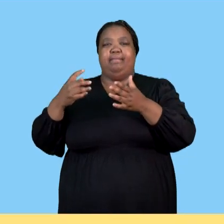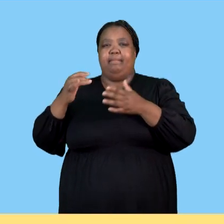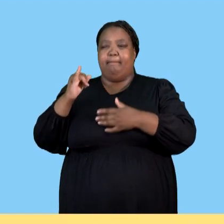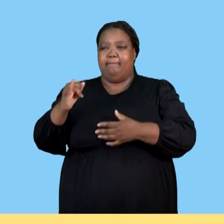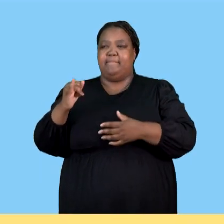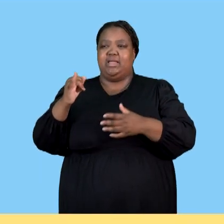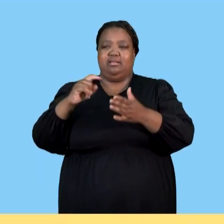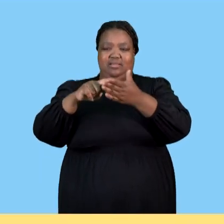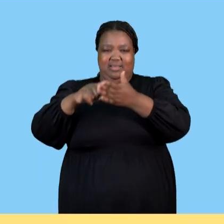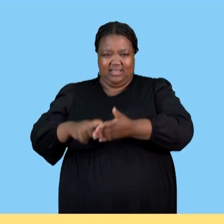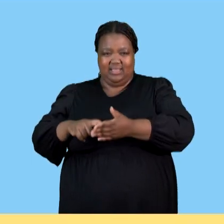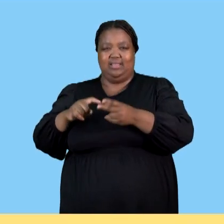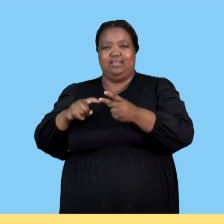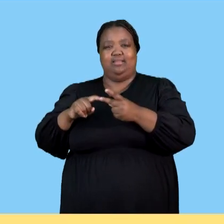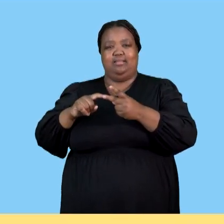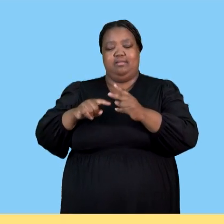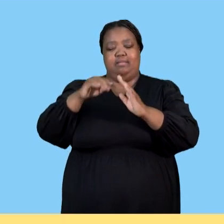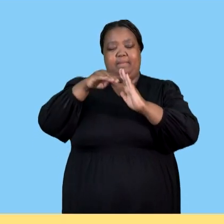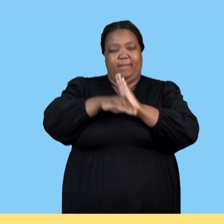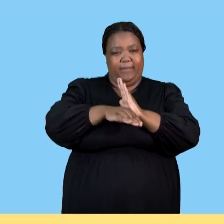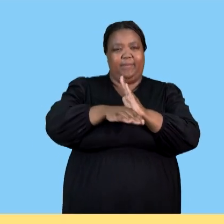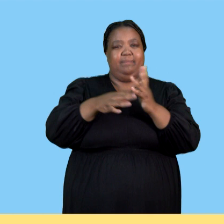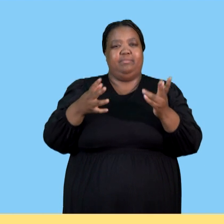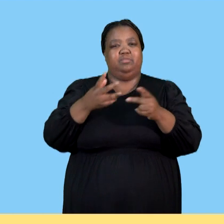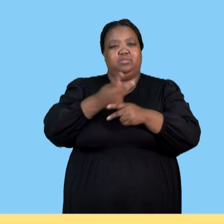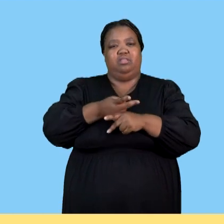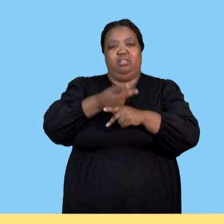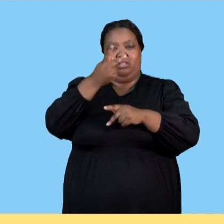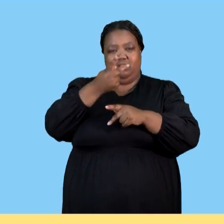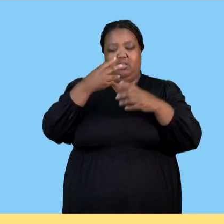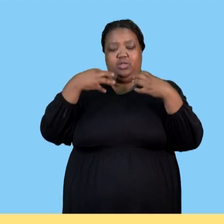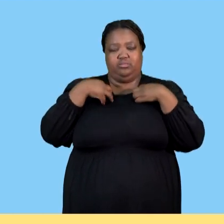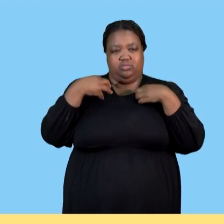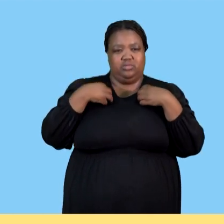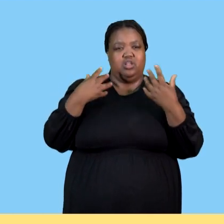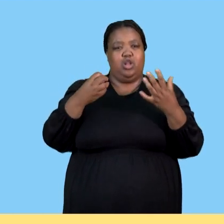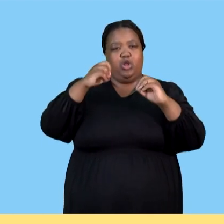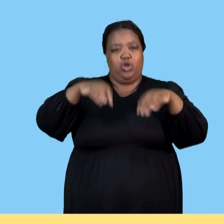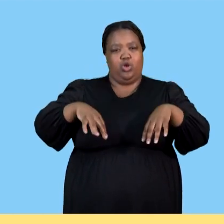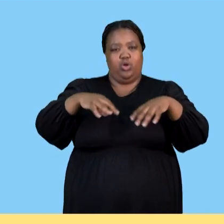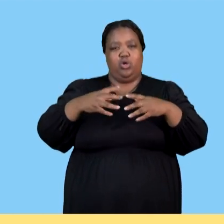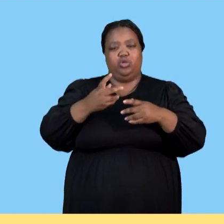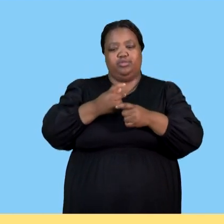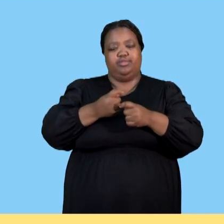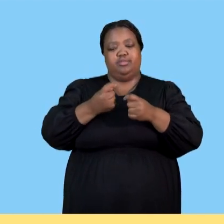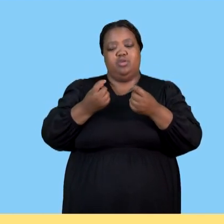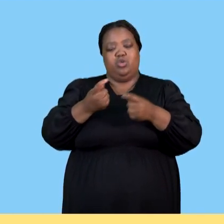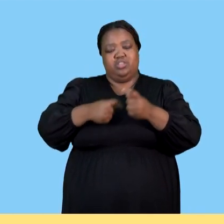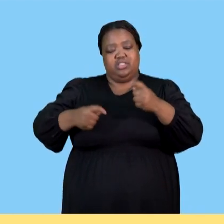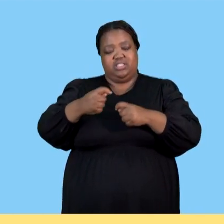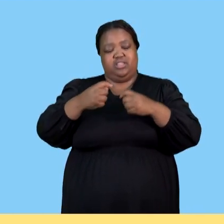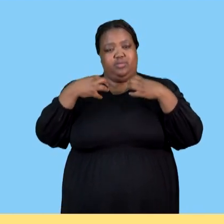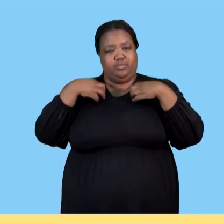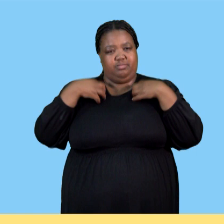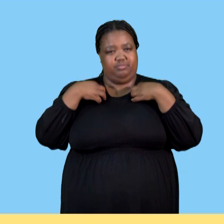debts, depreciation, profit on sale of an asset, and loss on sale of an asset. These